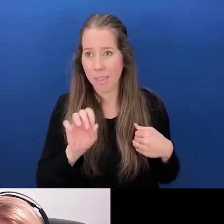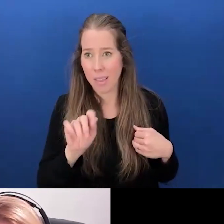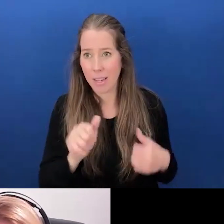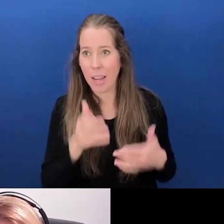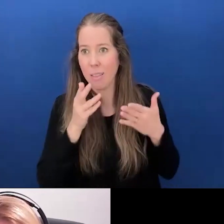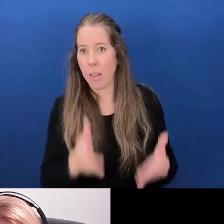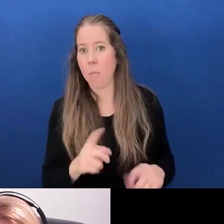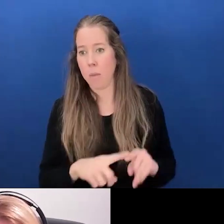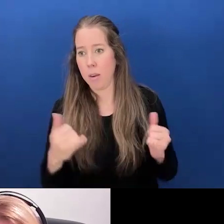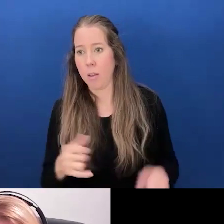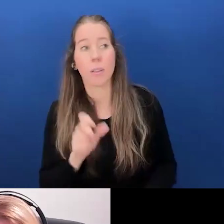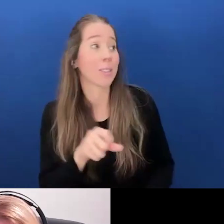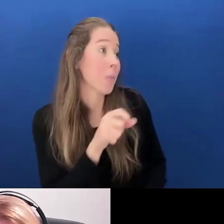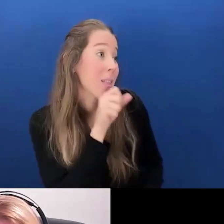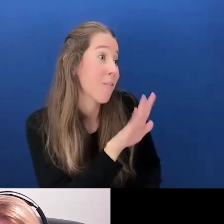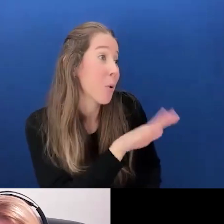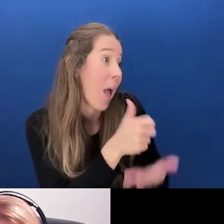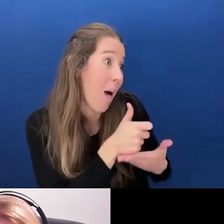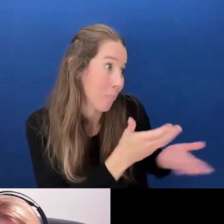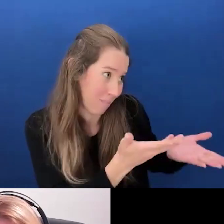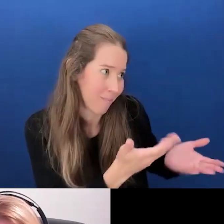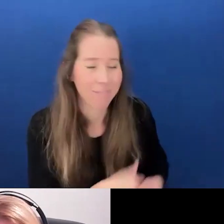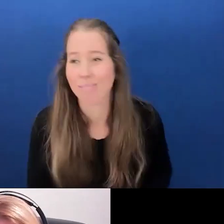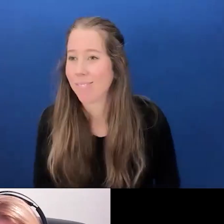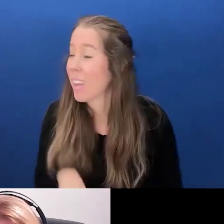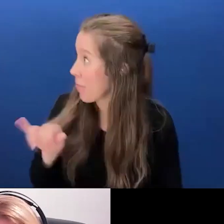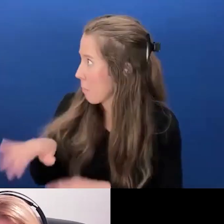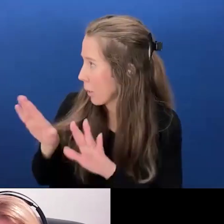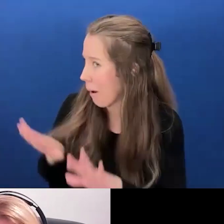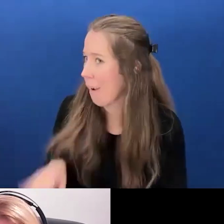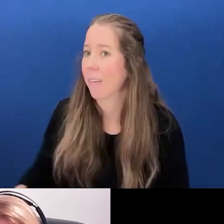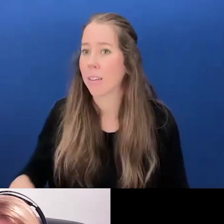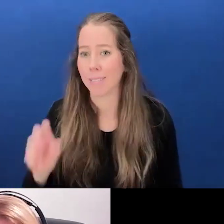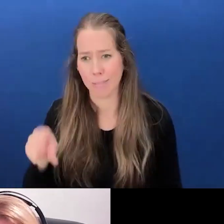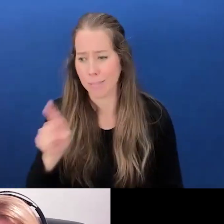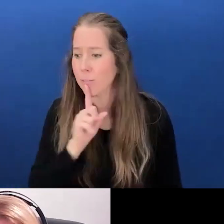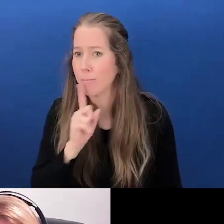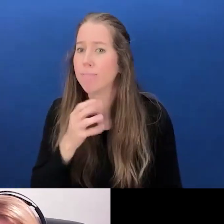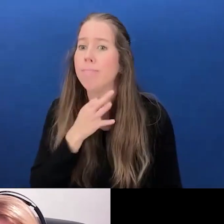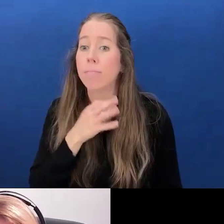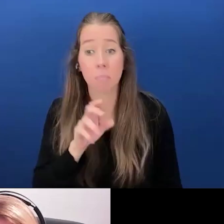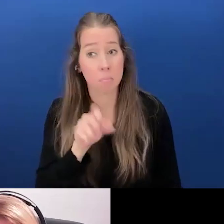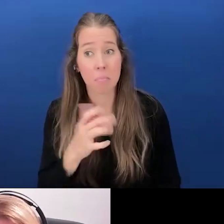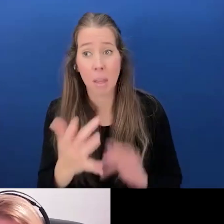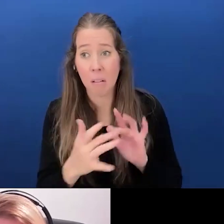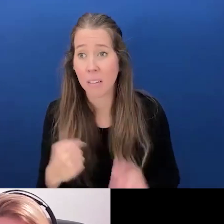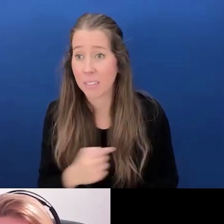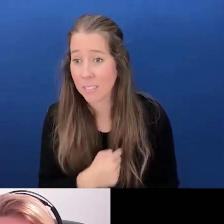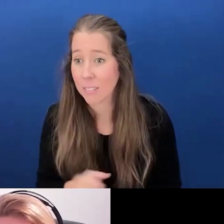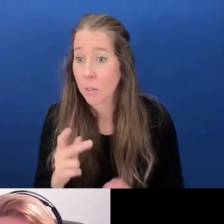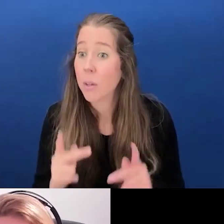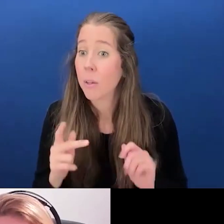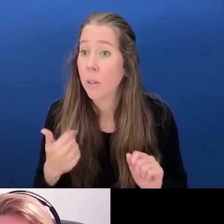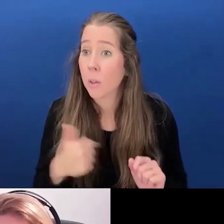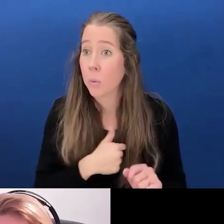we would love your help. Yeah, that would be great. Like, I would definitely. On chat, that's awesome. Yeah. Okay, so